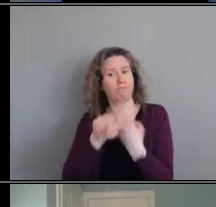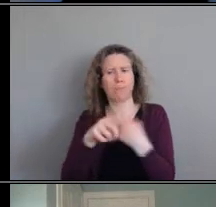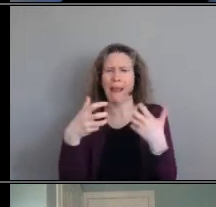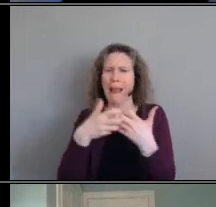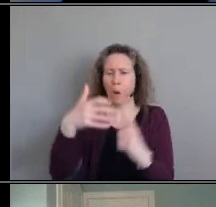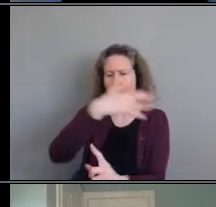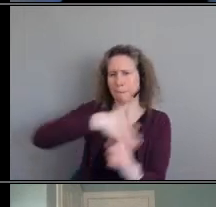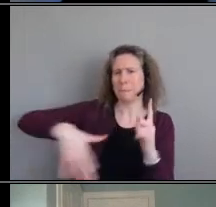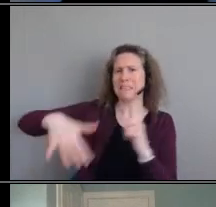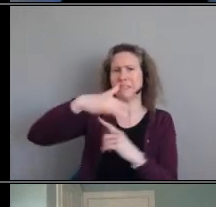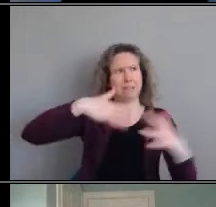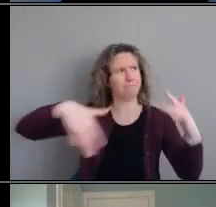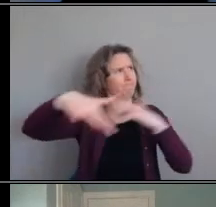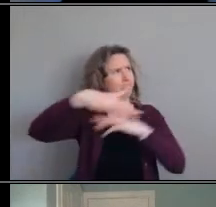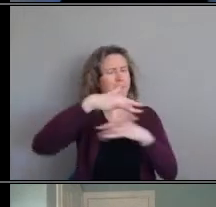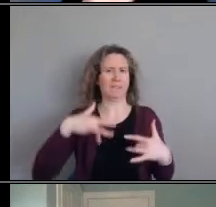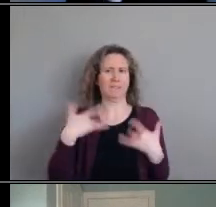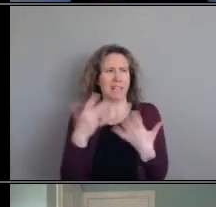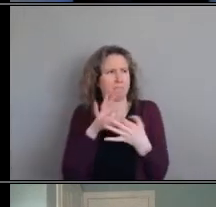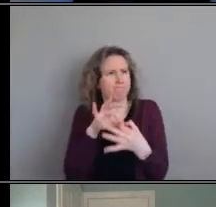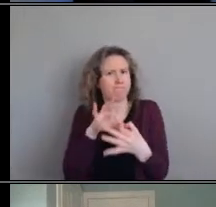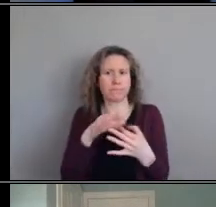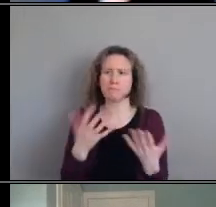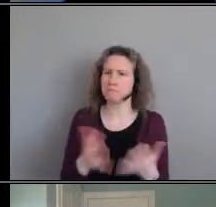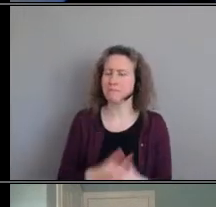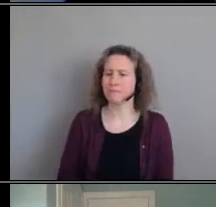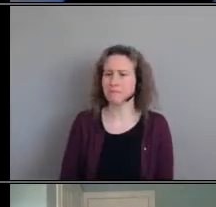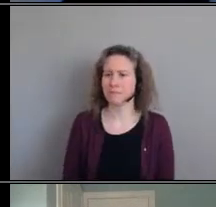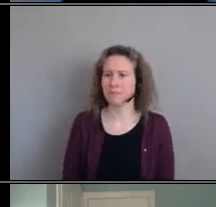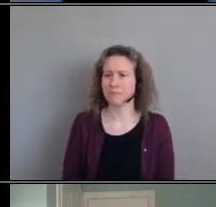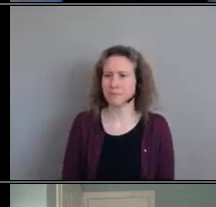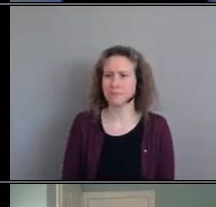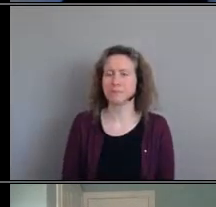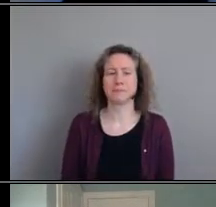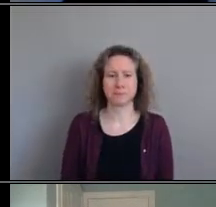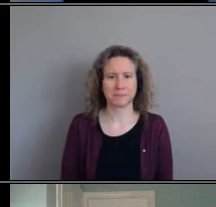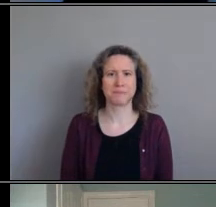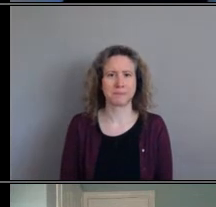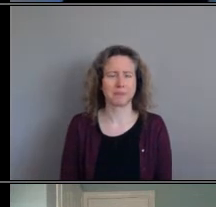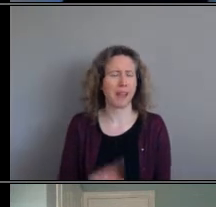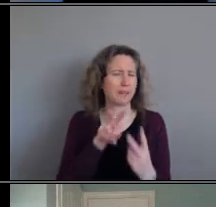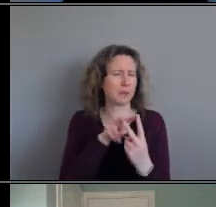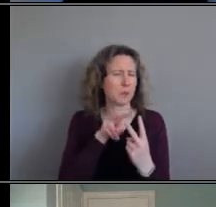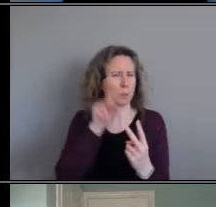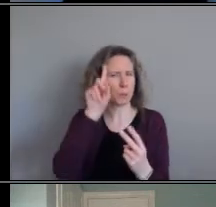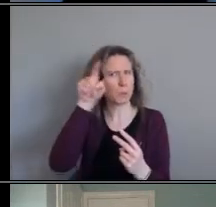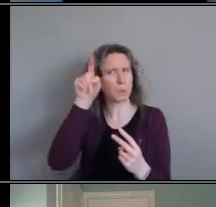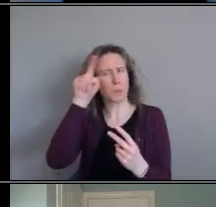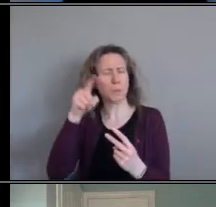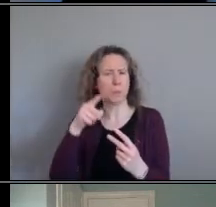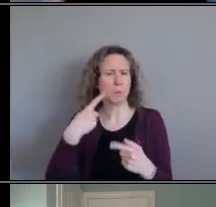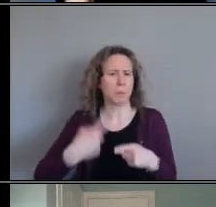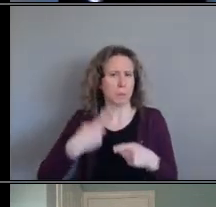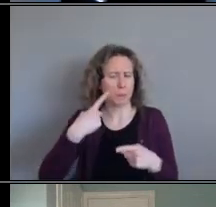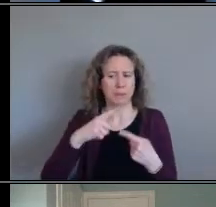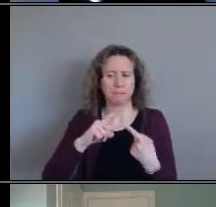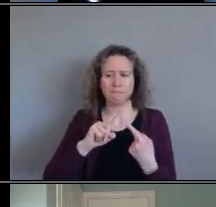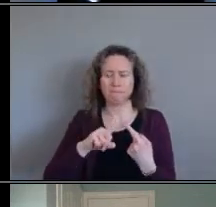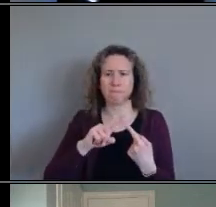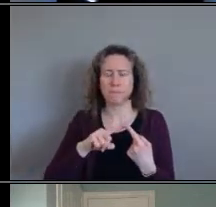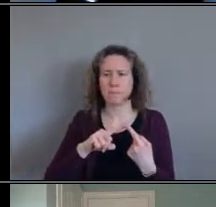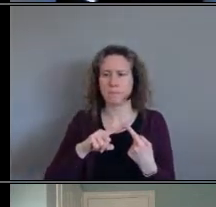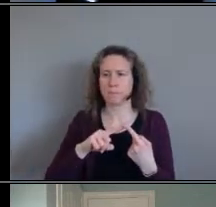atmosphere that bit more inclusive? Yeah, I mean, two thoughts sort of immediately come to mind. You know,